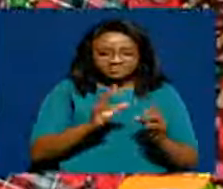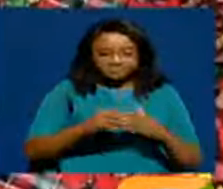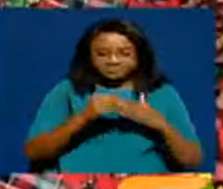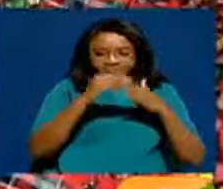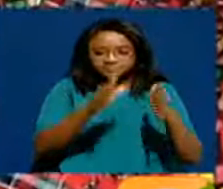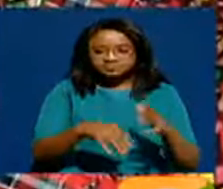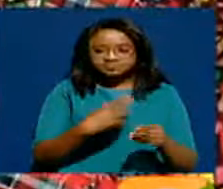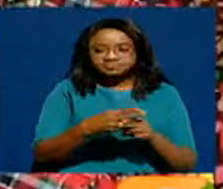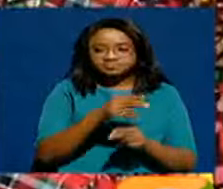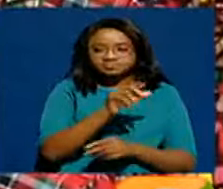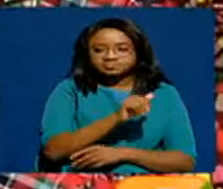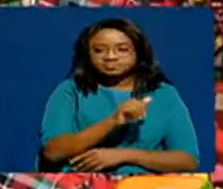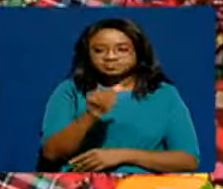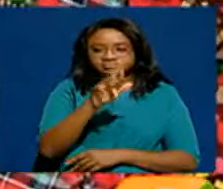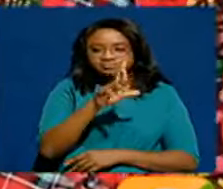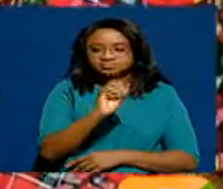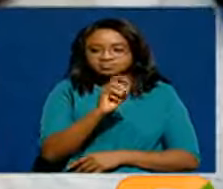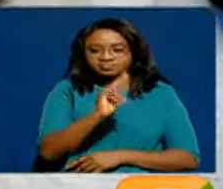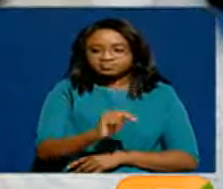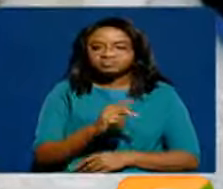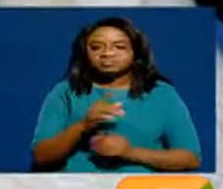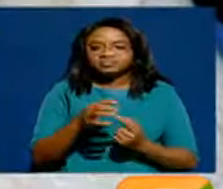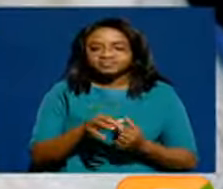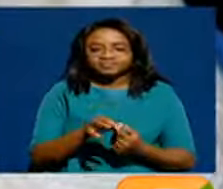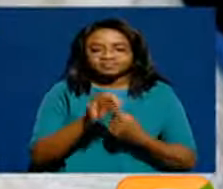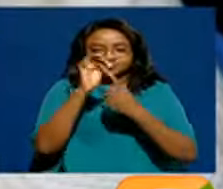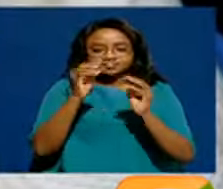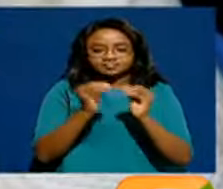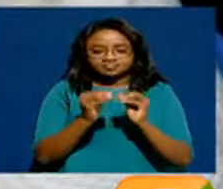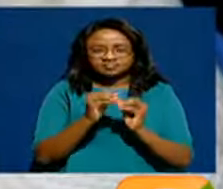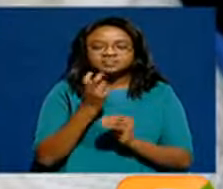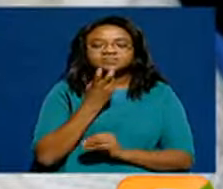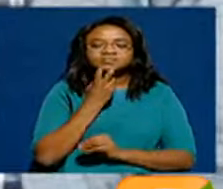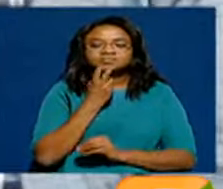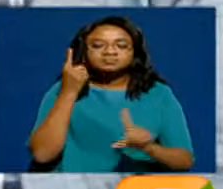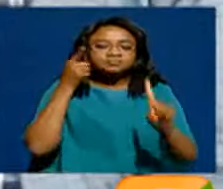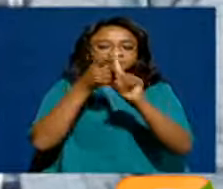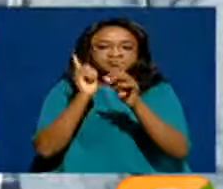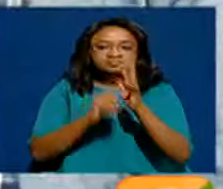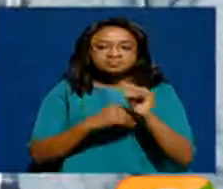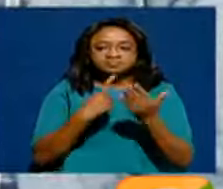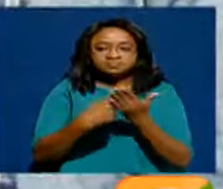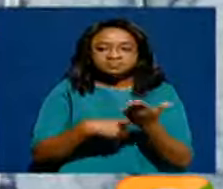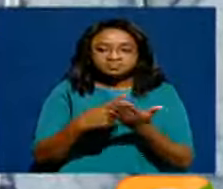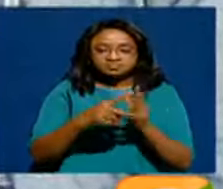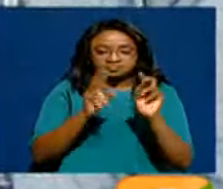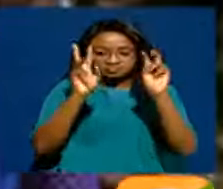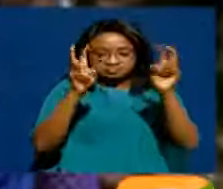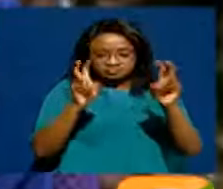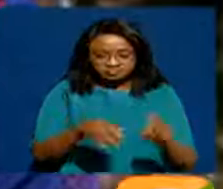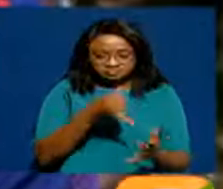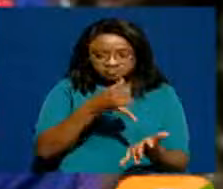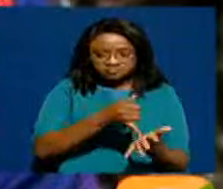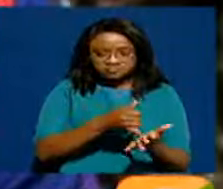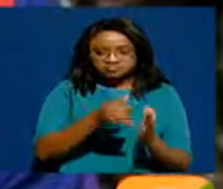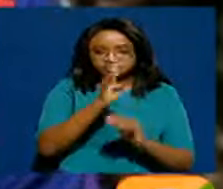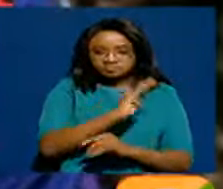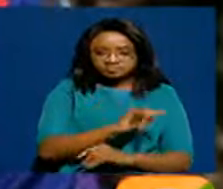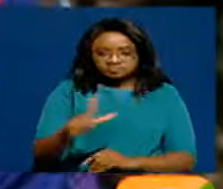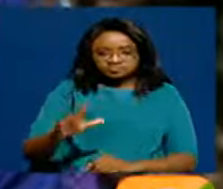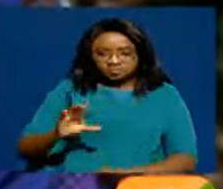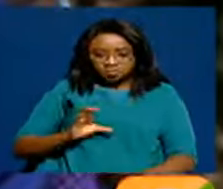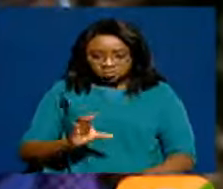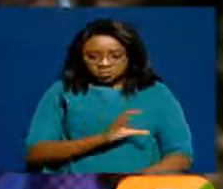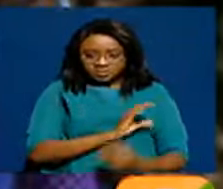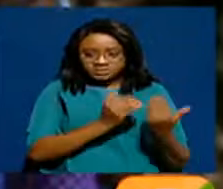Aaron Cheruiyot has called for a special sitting Tuesday to discuss contentious issues in the bill. Kamati ile ilikuwa